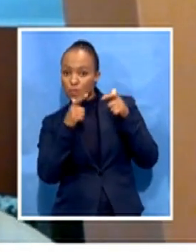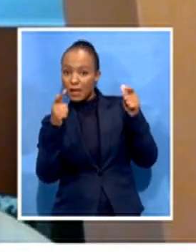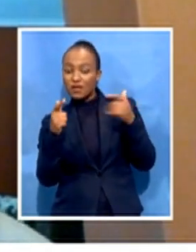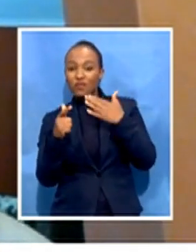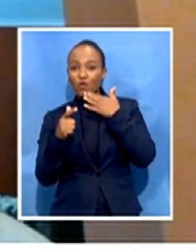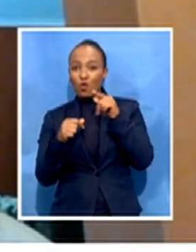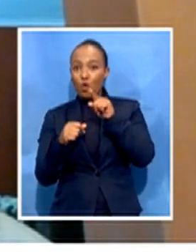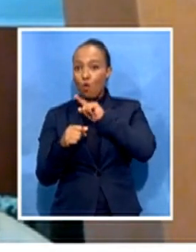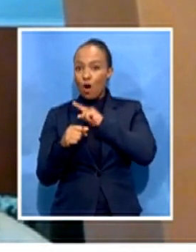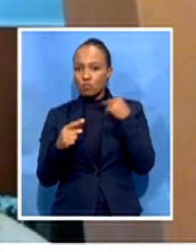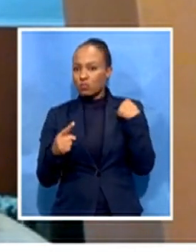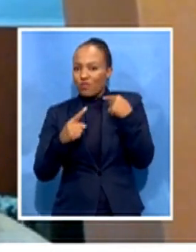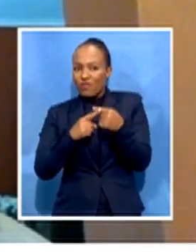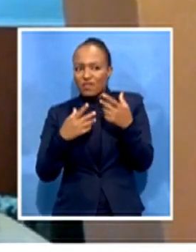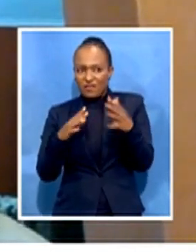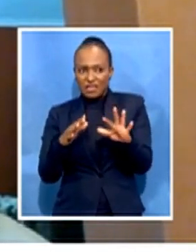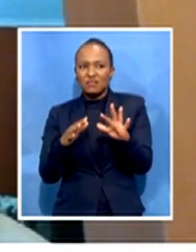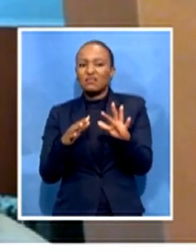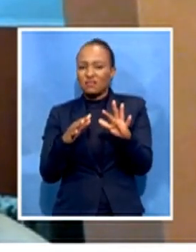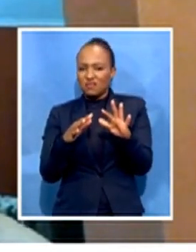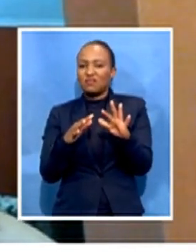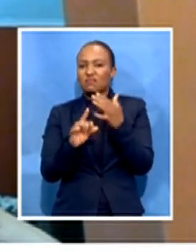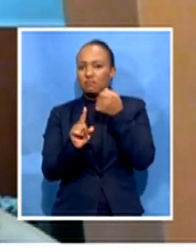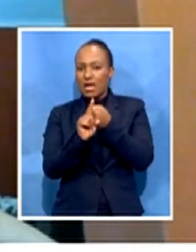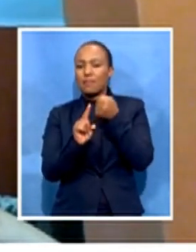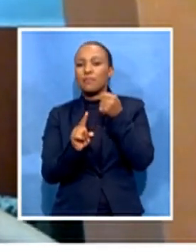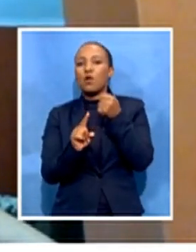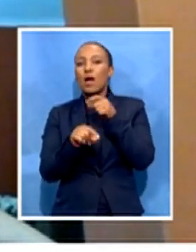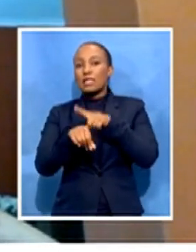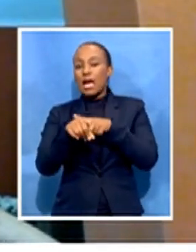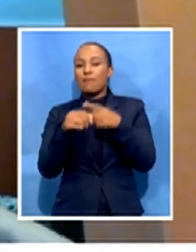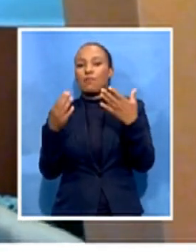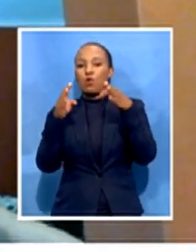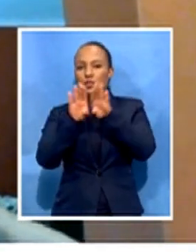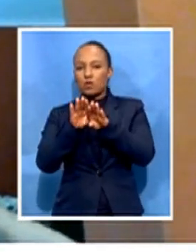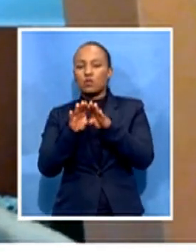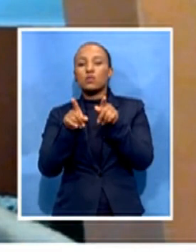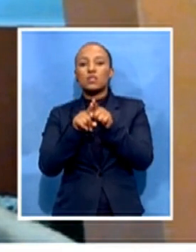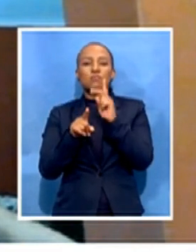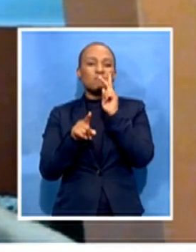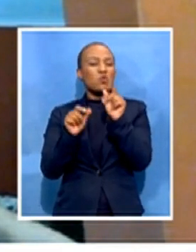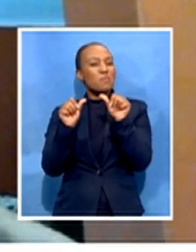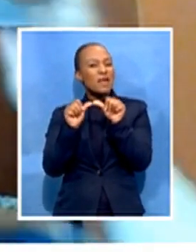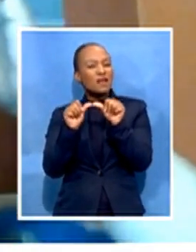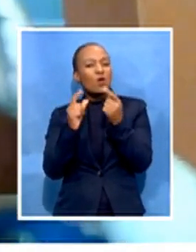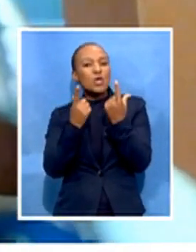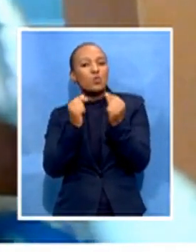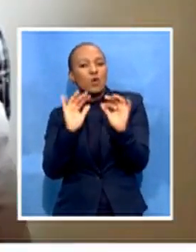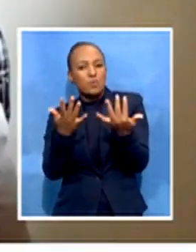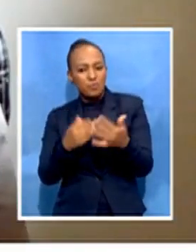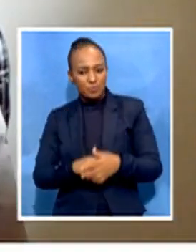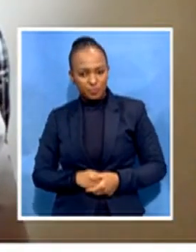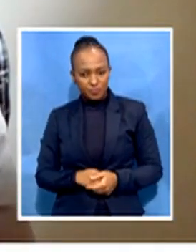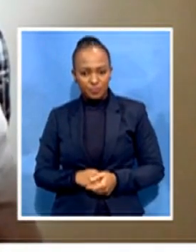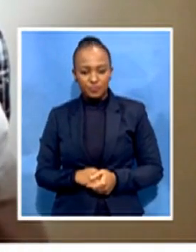down? And if we are to look at stopgap measures, what ought those to be? Thank you very much,